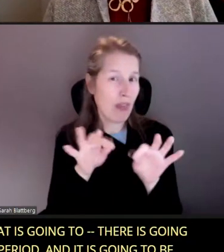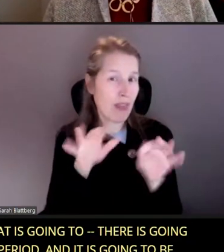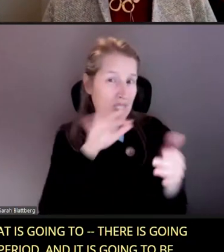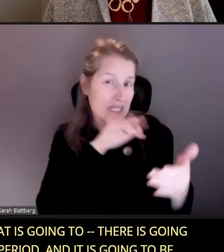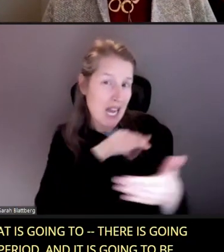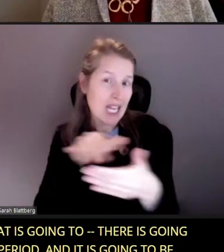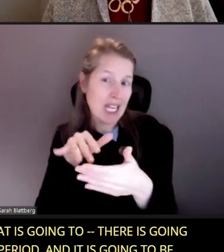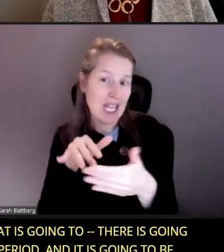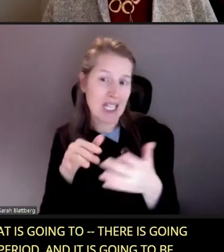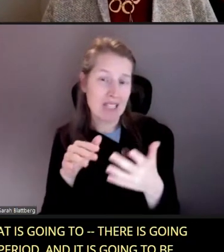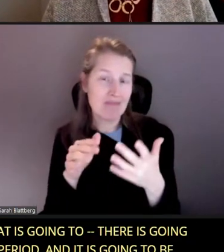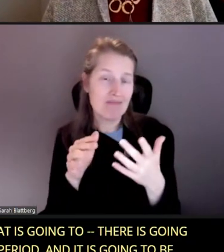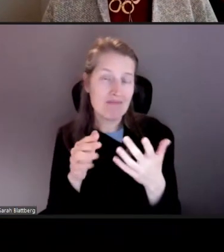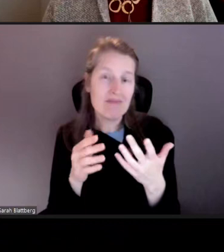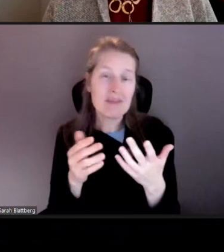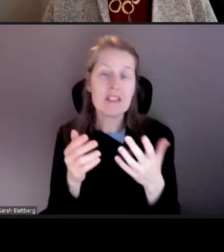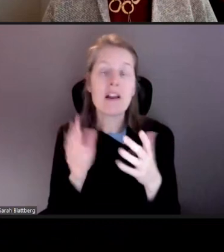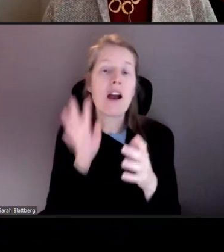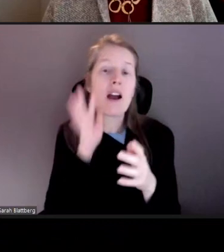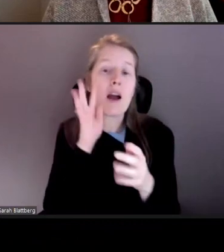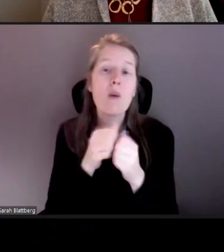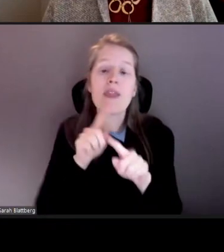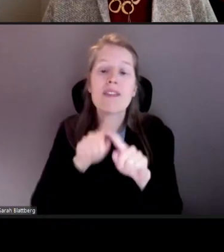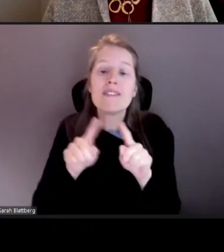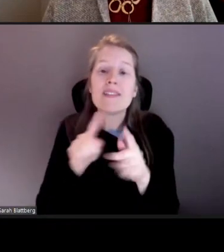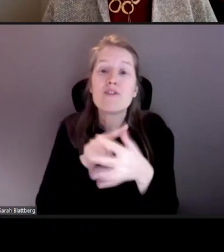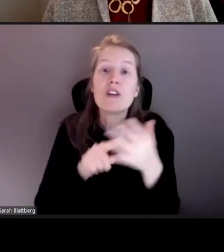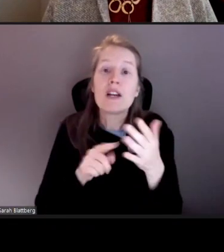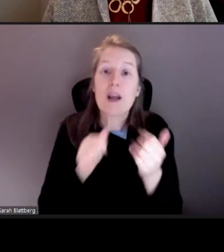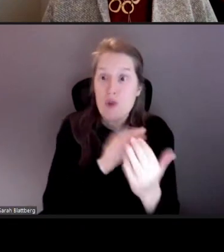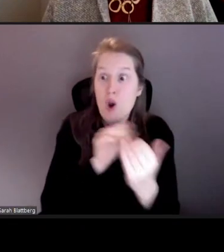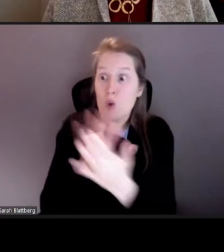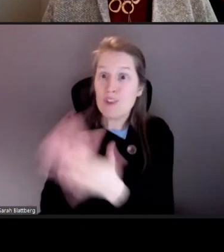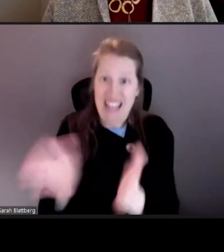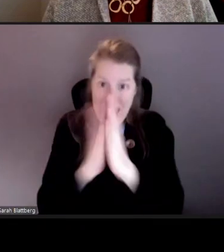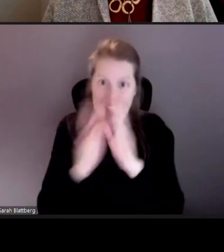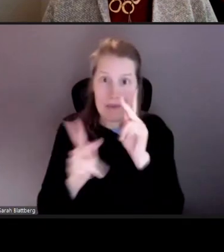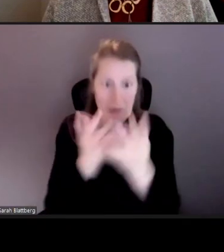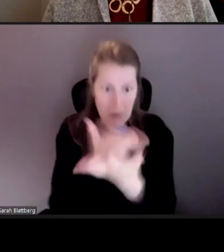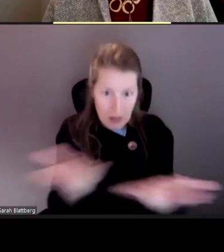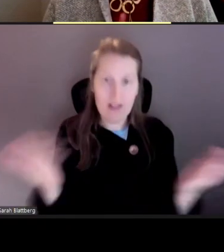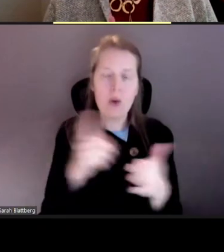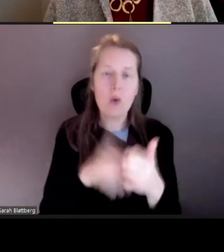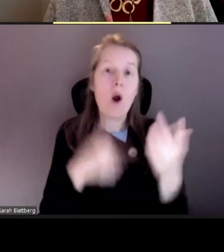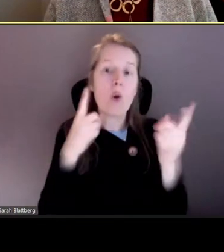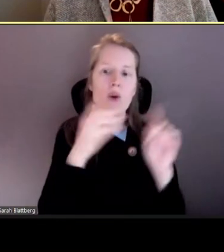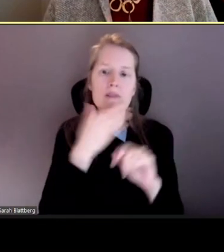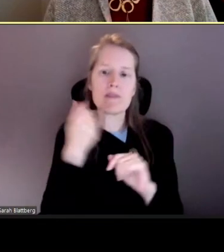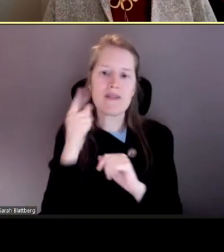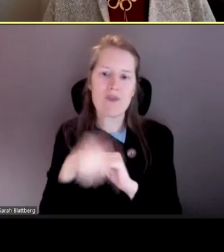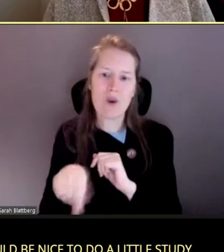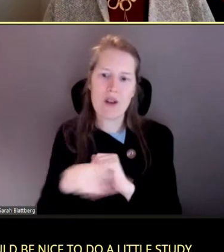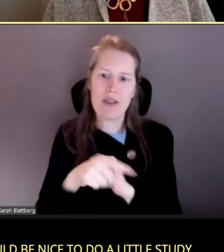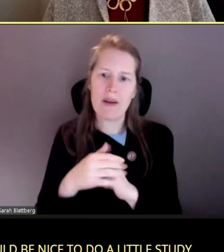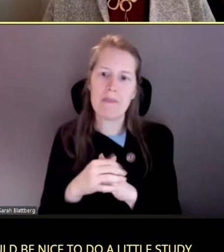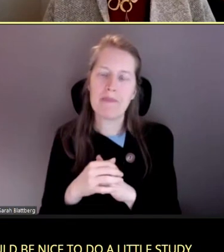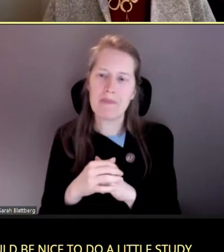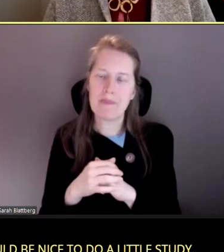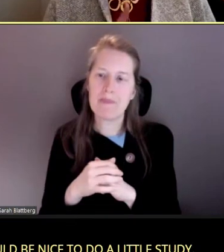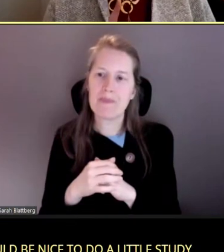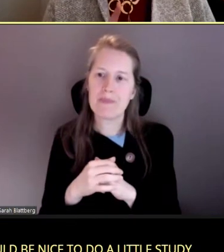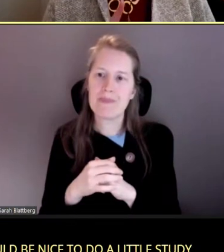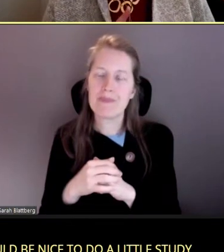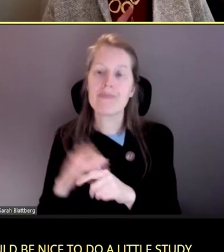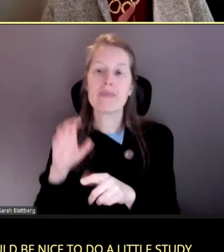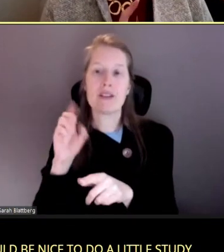up with a few different approaches and put them in front of consumers and find out what works. You know, empirically tested. And